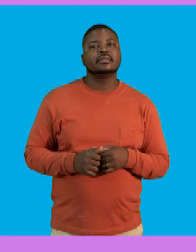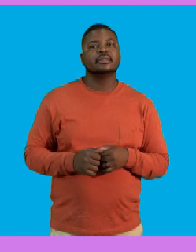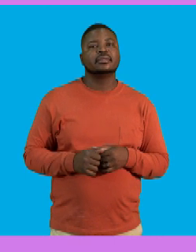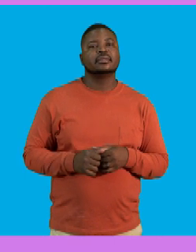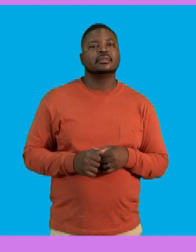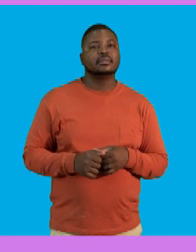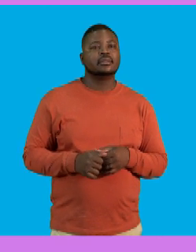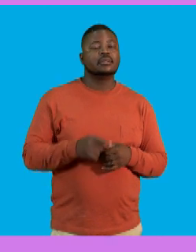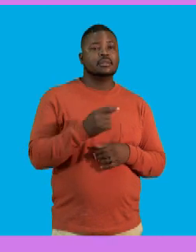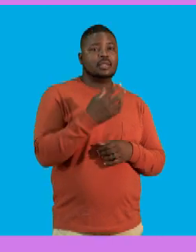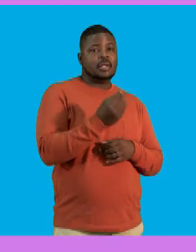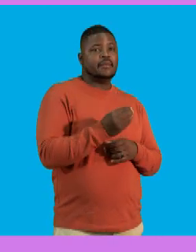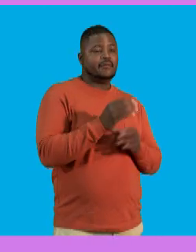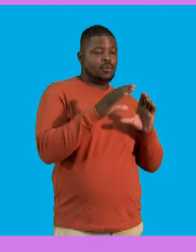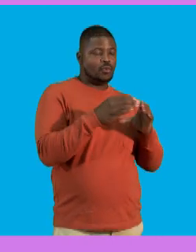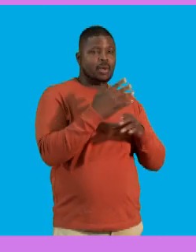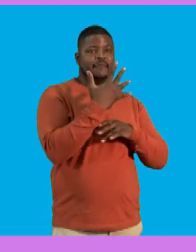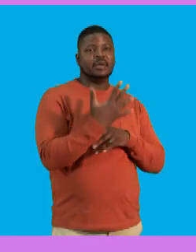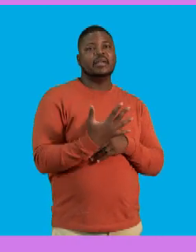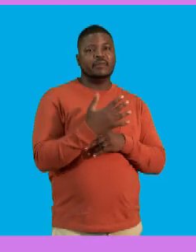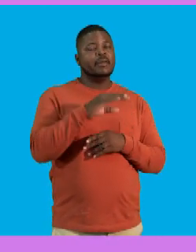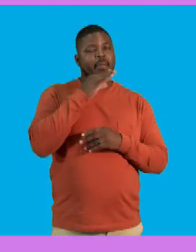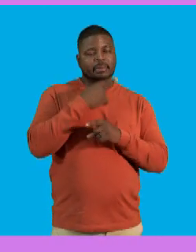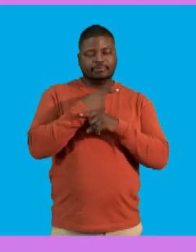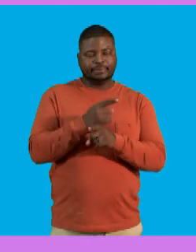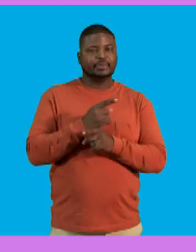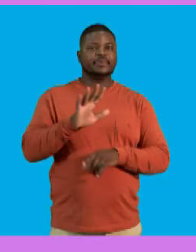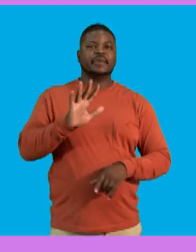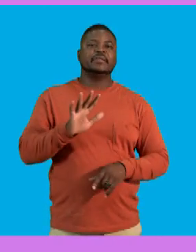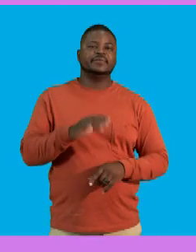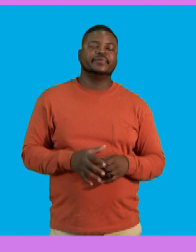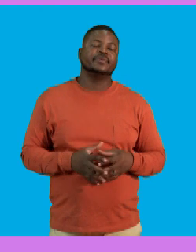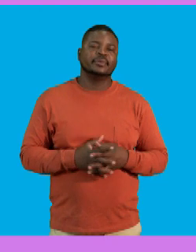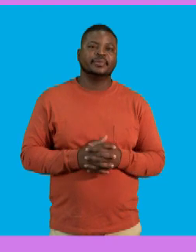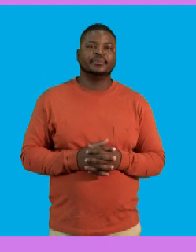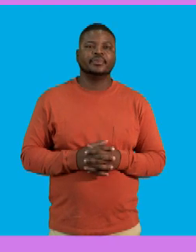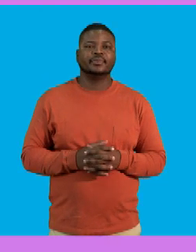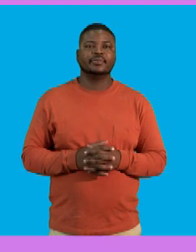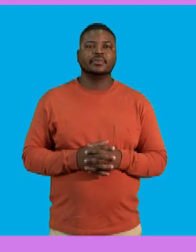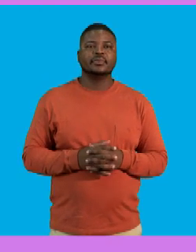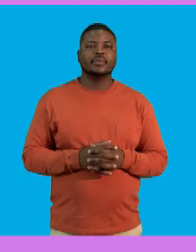go. Here we have a group of 5, so that would just be 5.